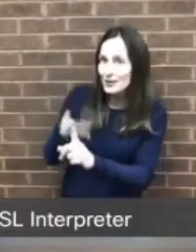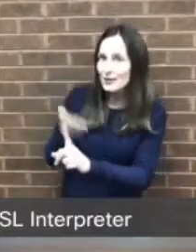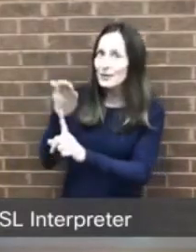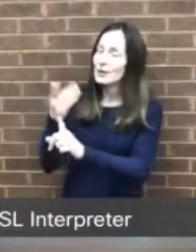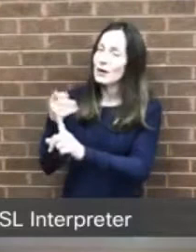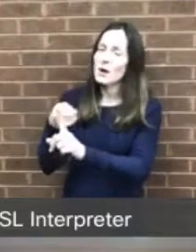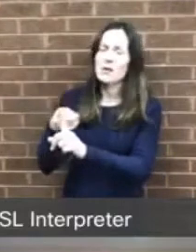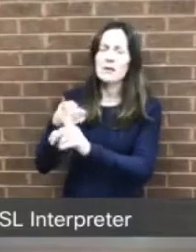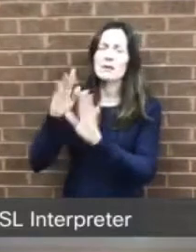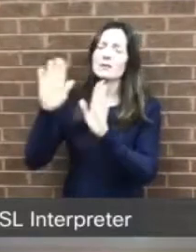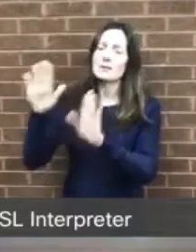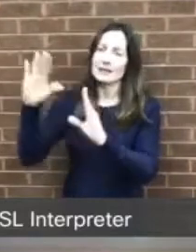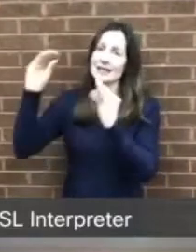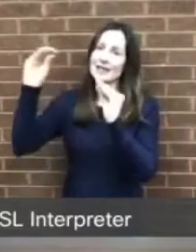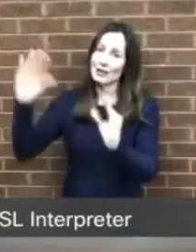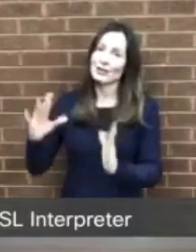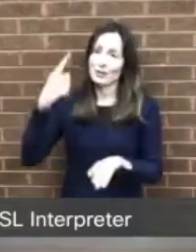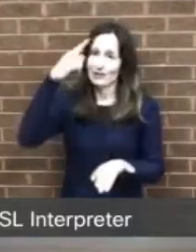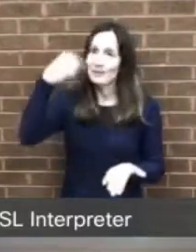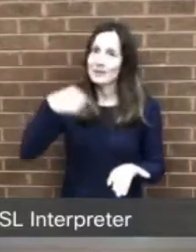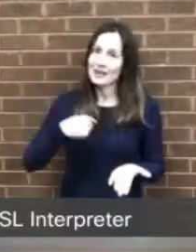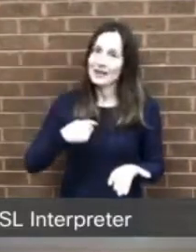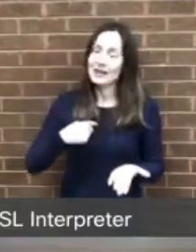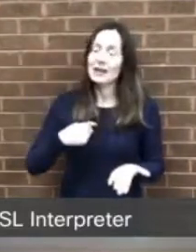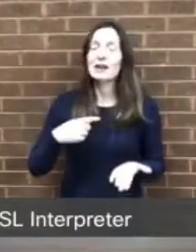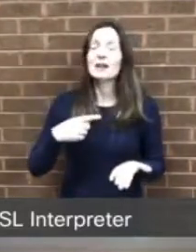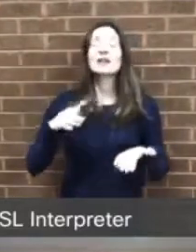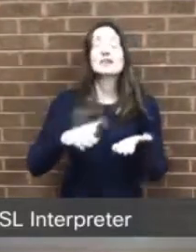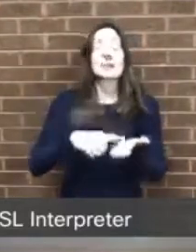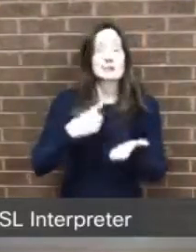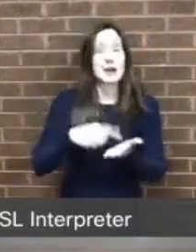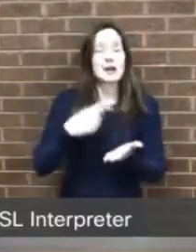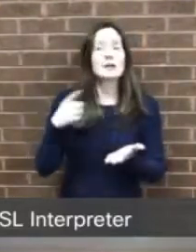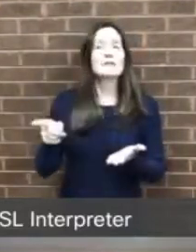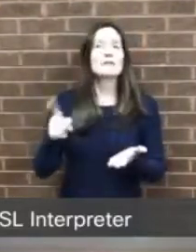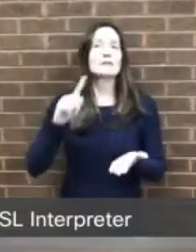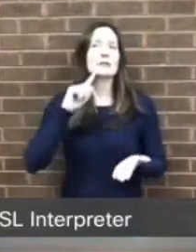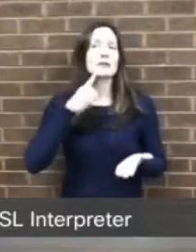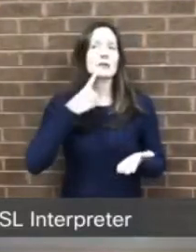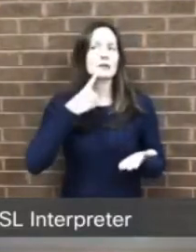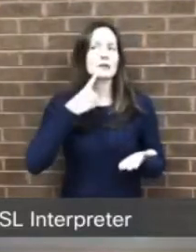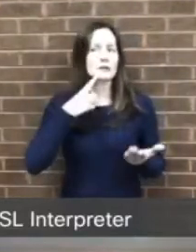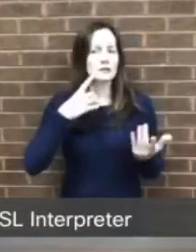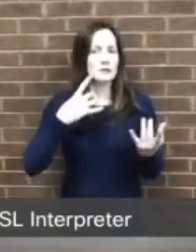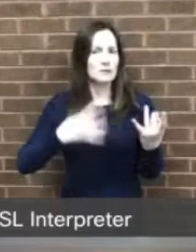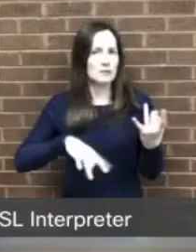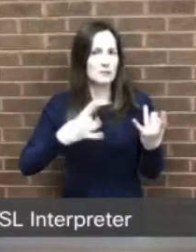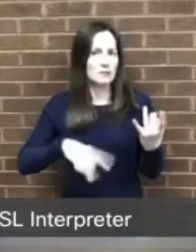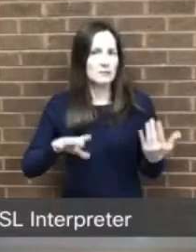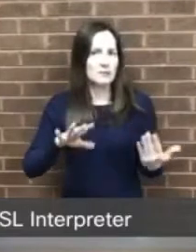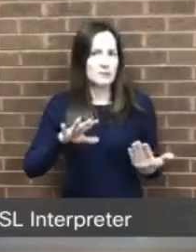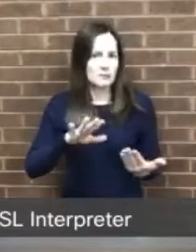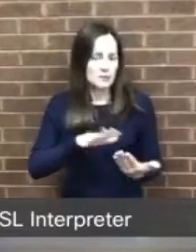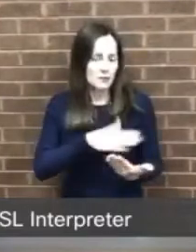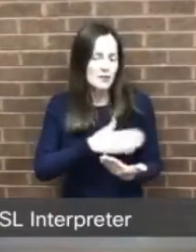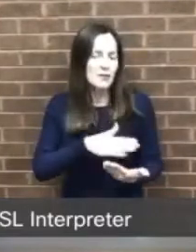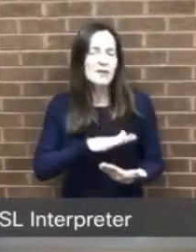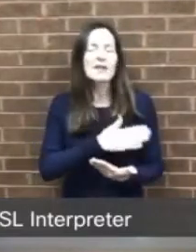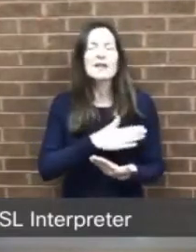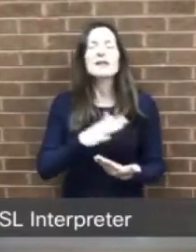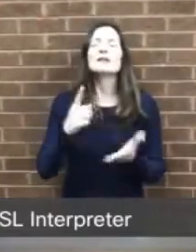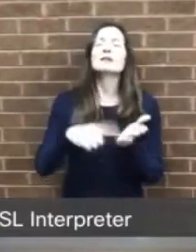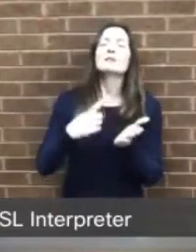And this song, sometimes she was very, very serious. Sometimes she was a little more fun and silly. This song is a nice mix of both sides of